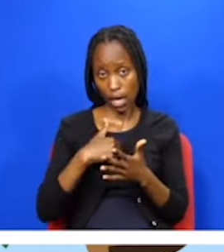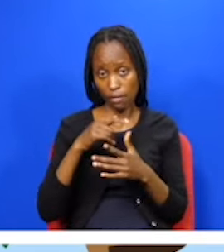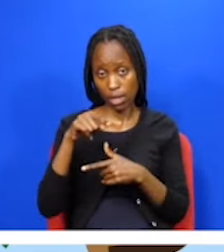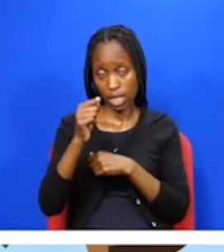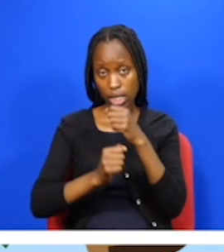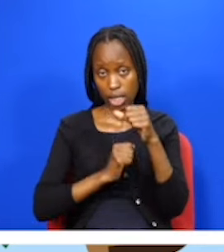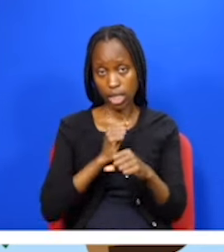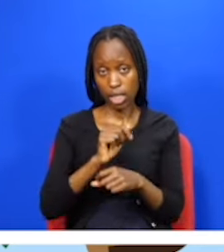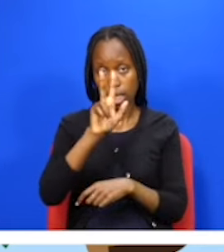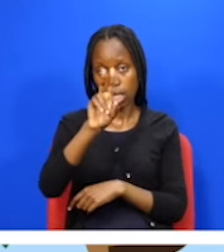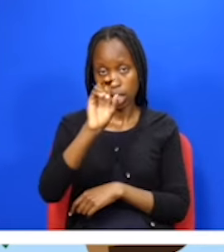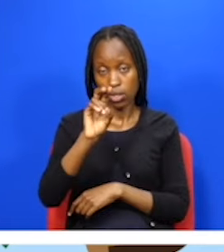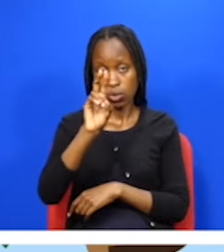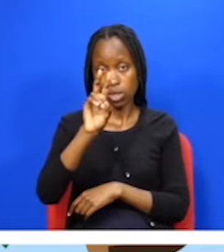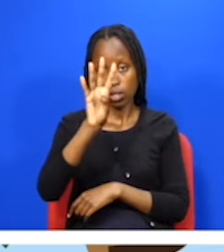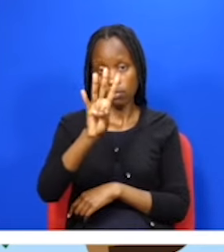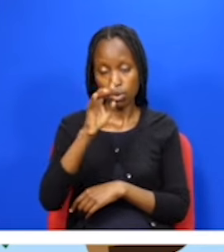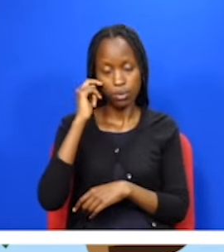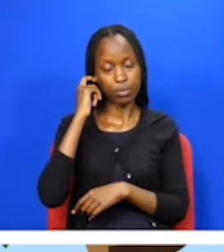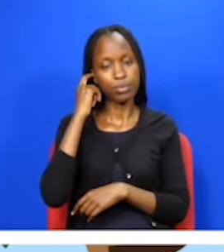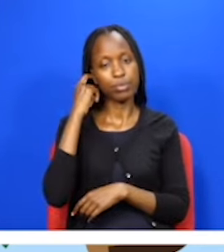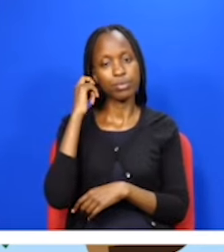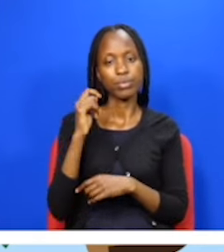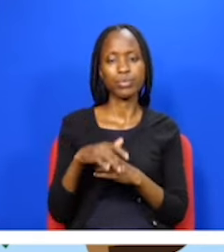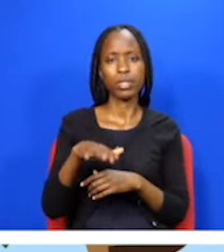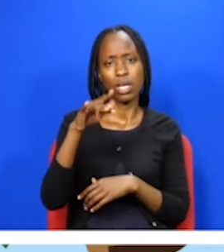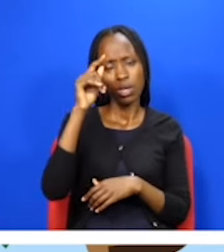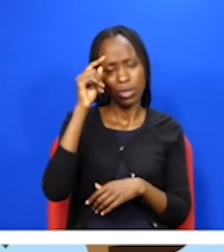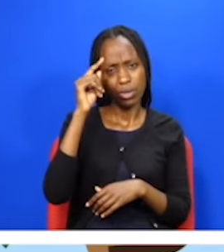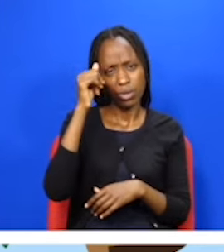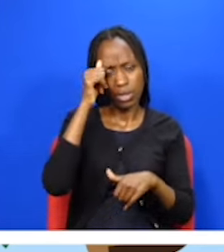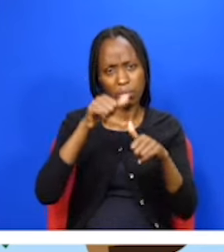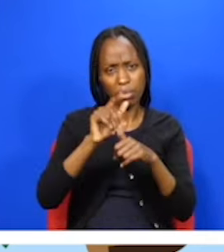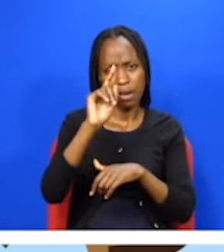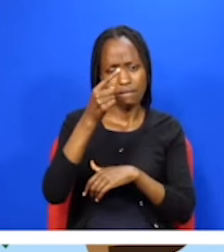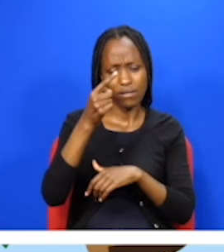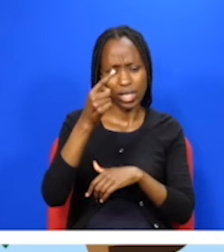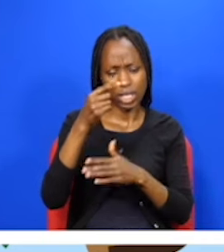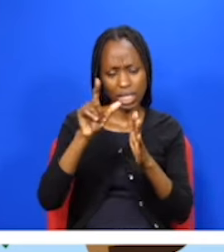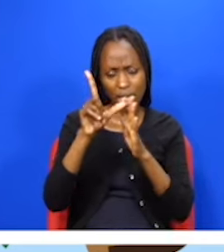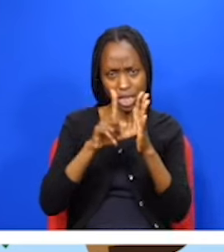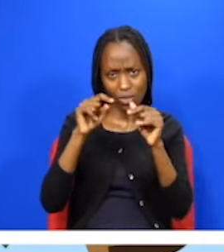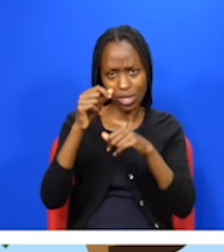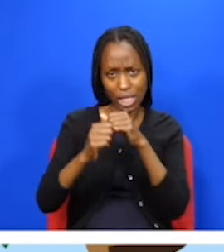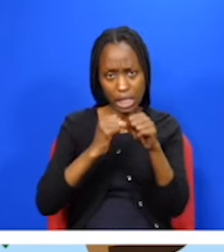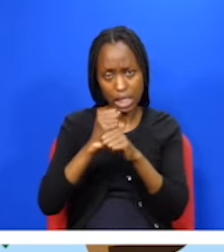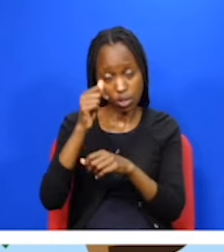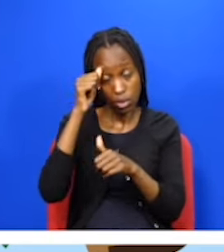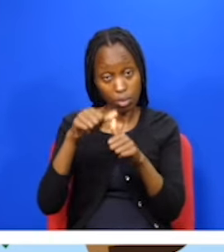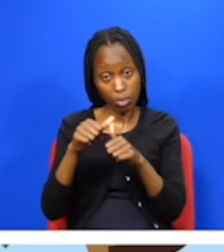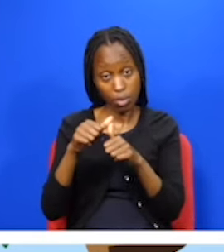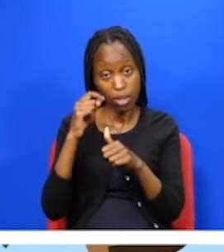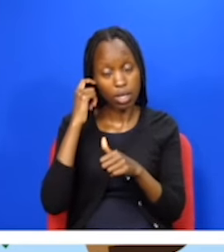year? Do you remember the very first lesson? The second lesson? How about the